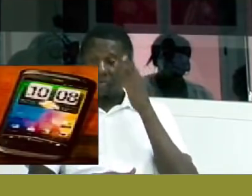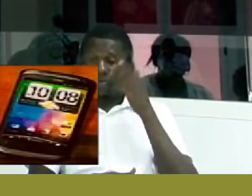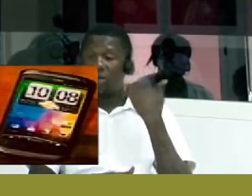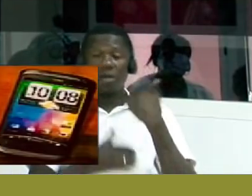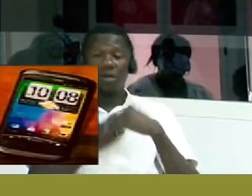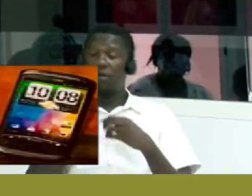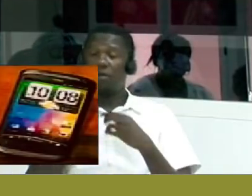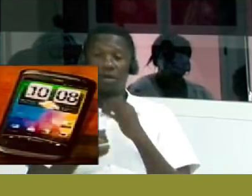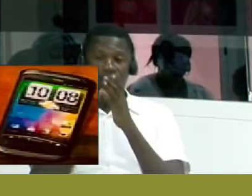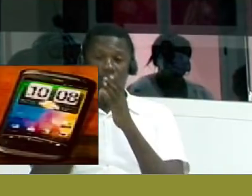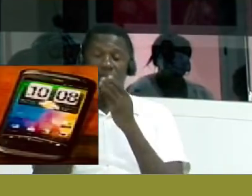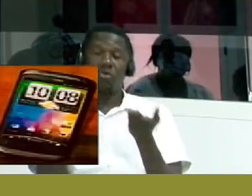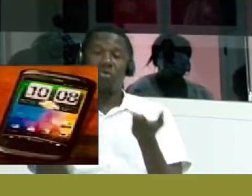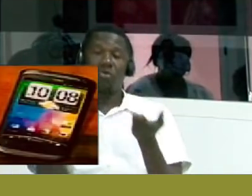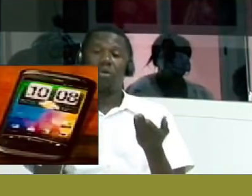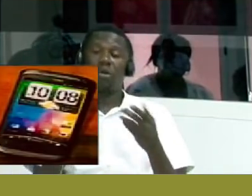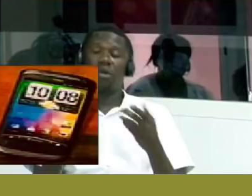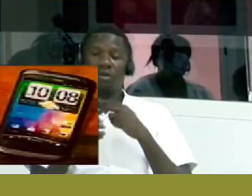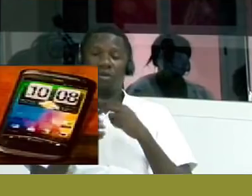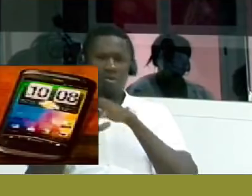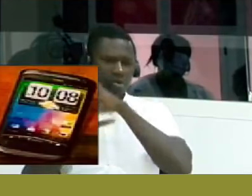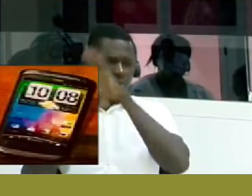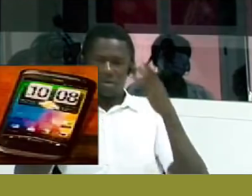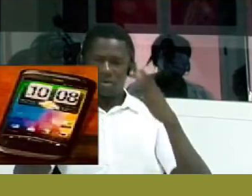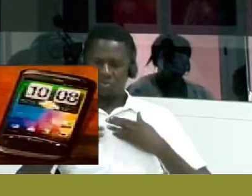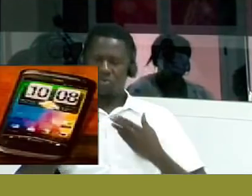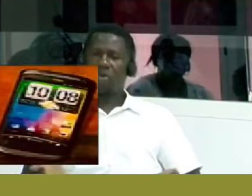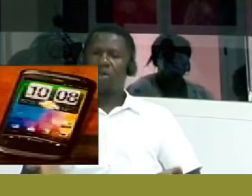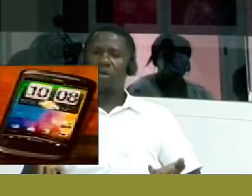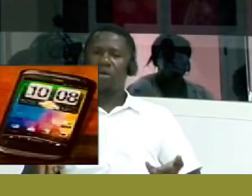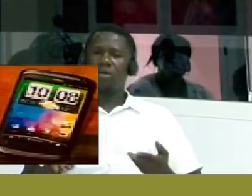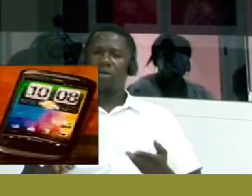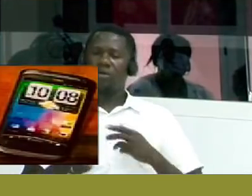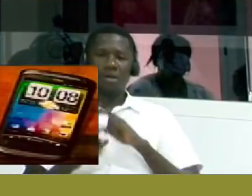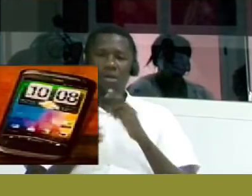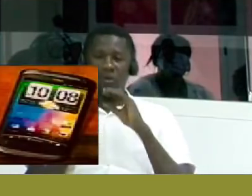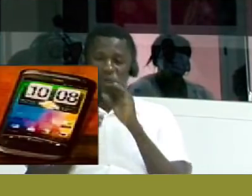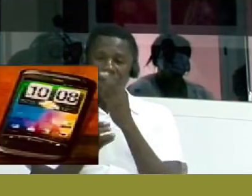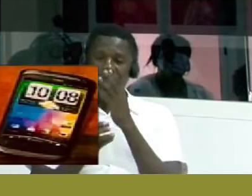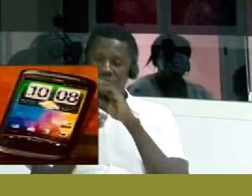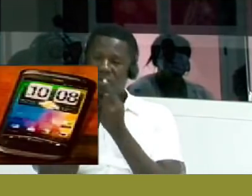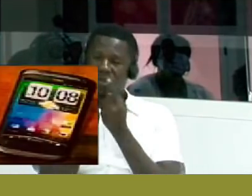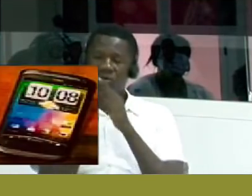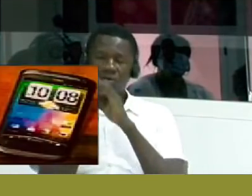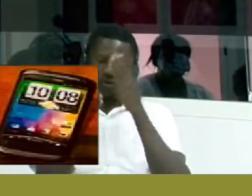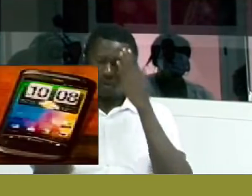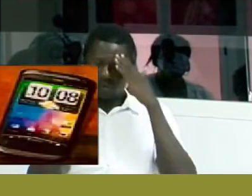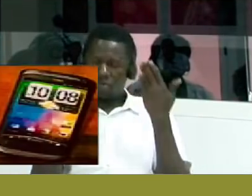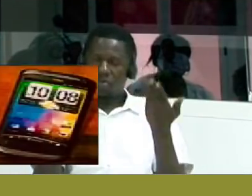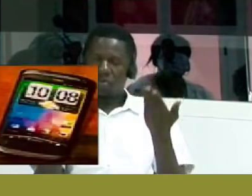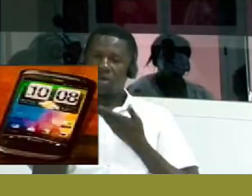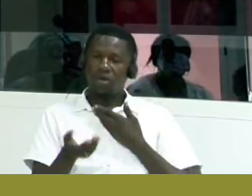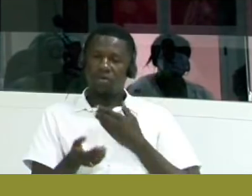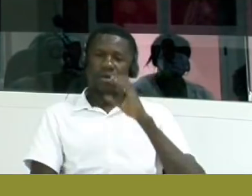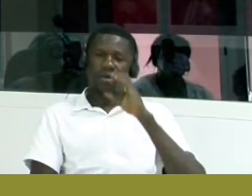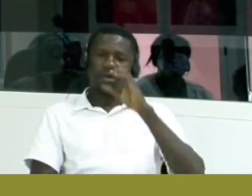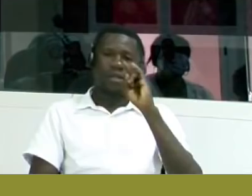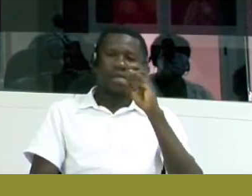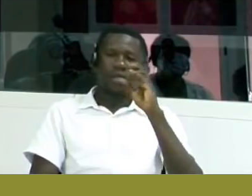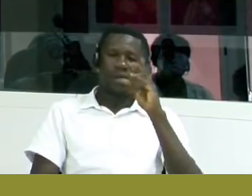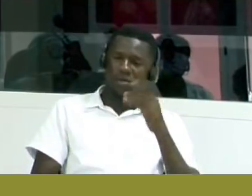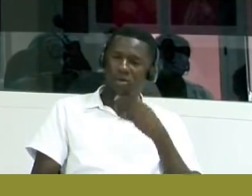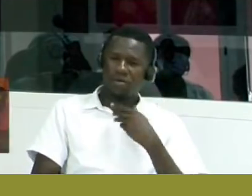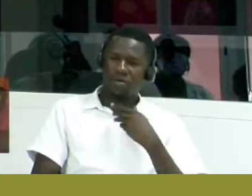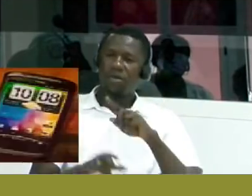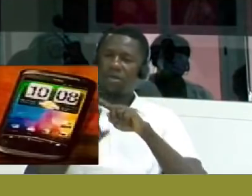And afterwards, you're only human. You cannot say something you don't know. you have your CID, you have your special branch, you have your